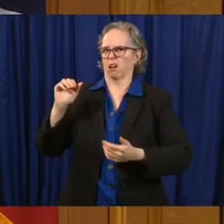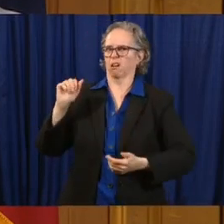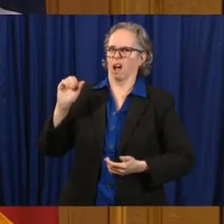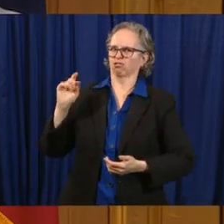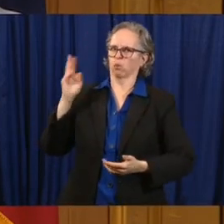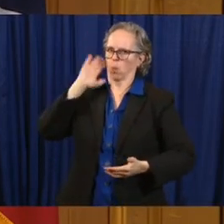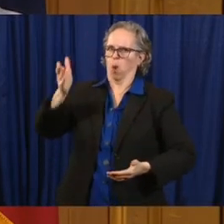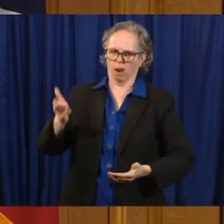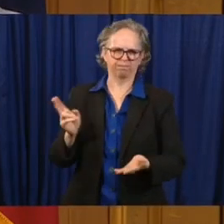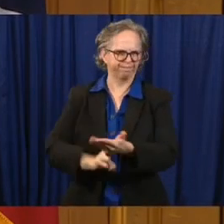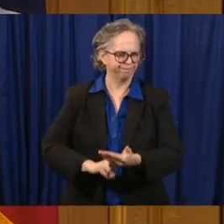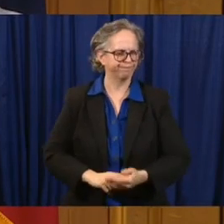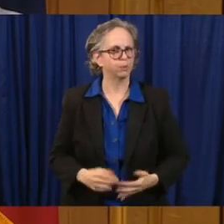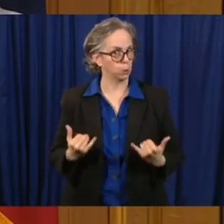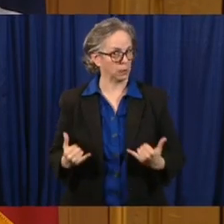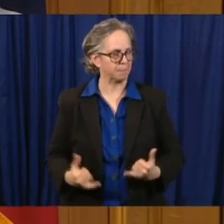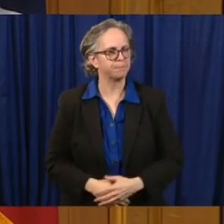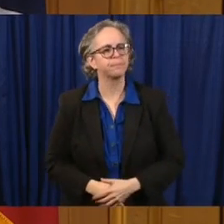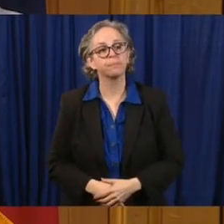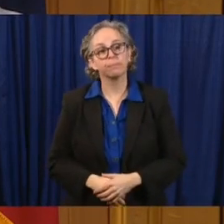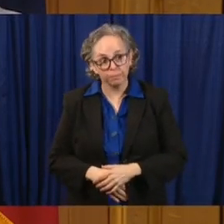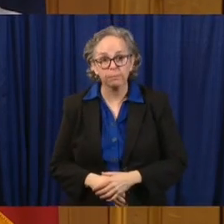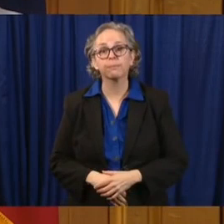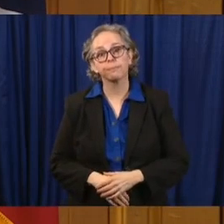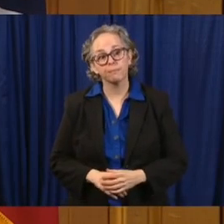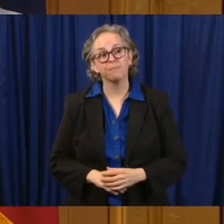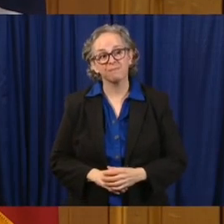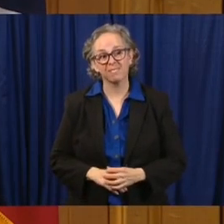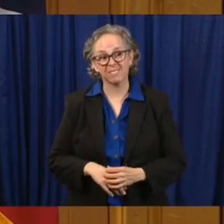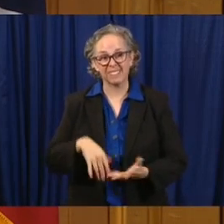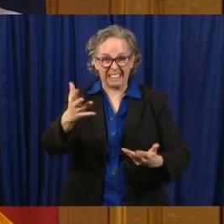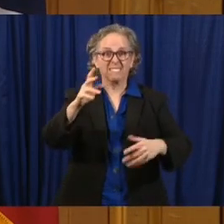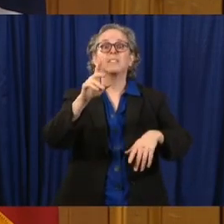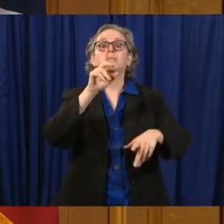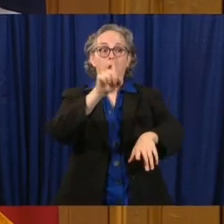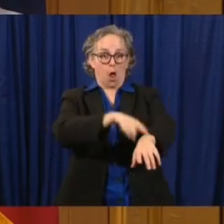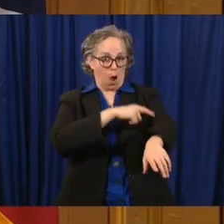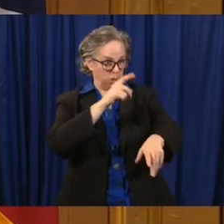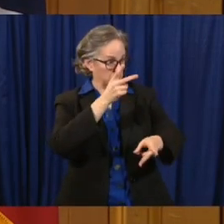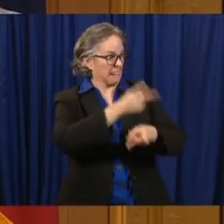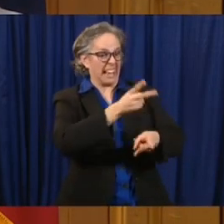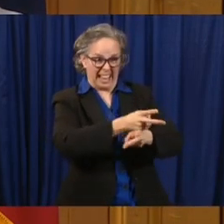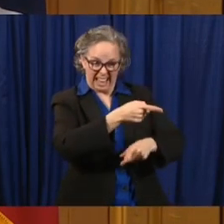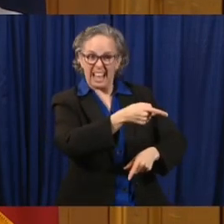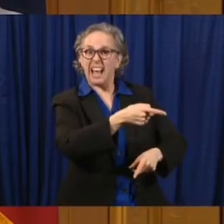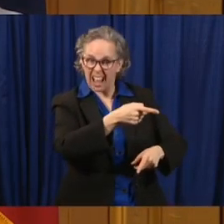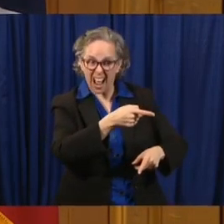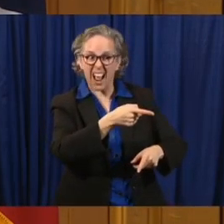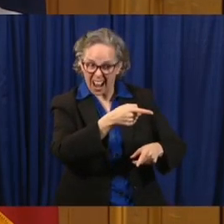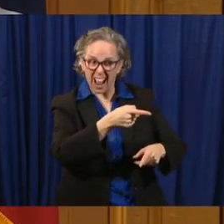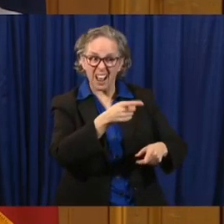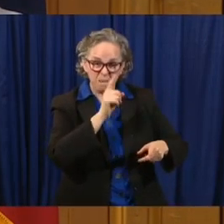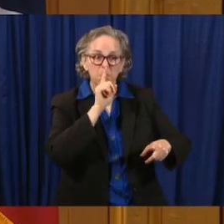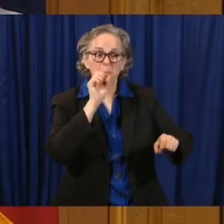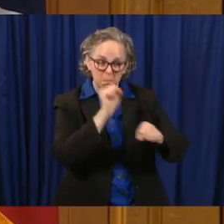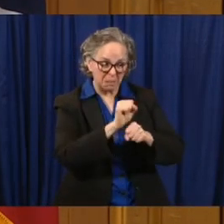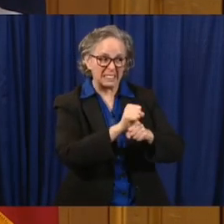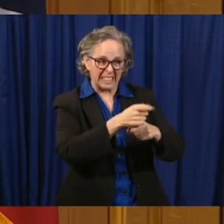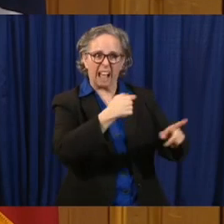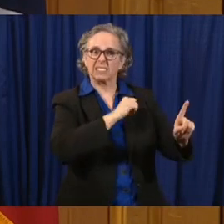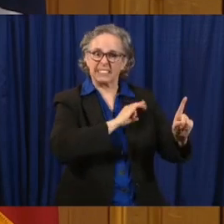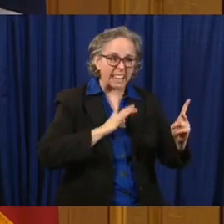facilities where an individual there, either a member of the staff or one of the patients, one of the